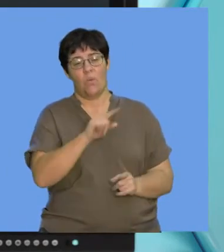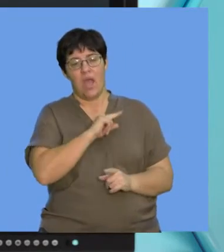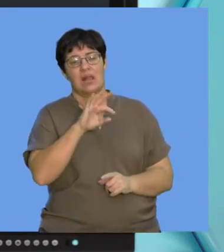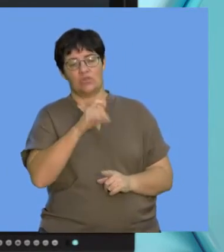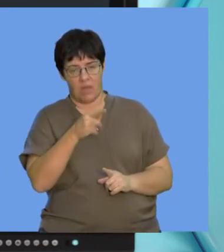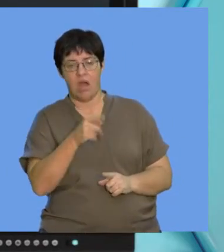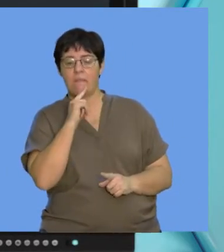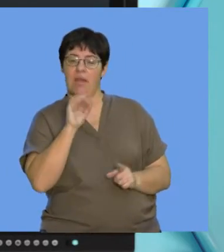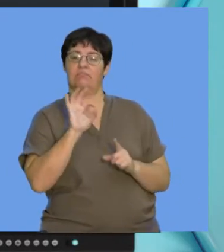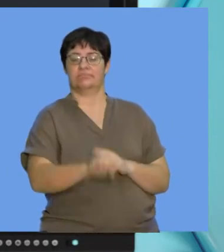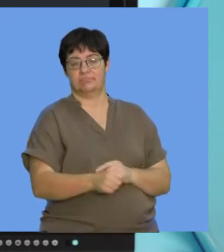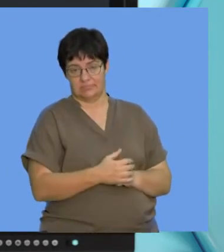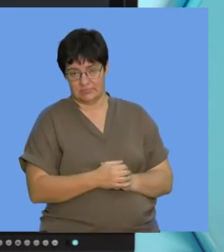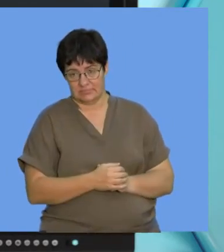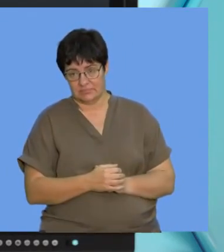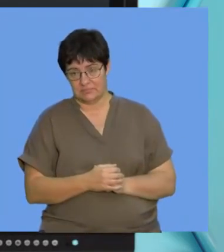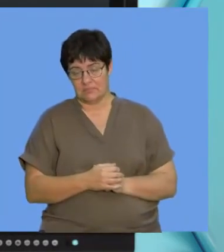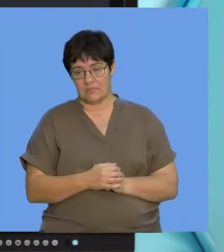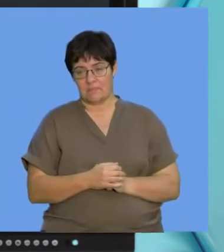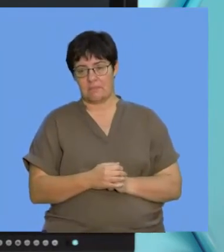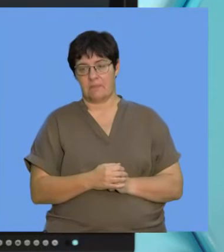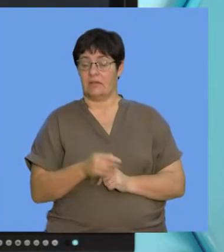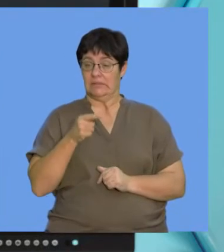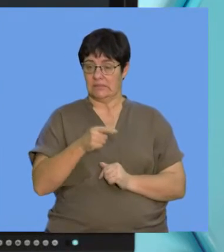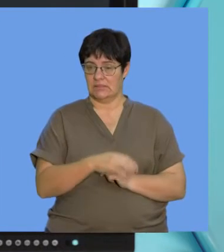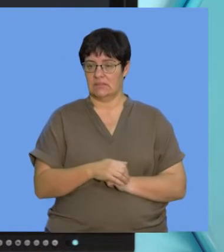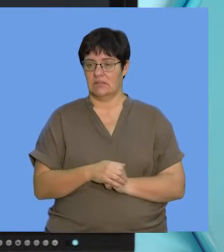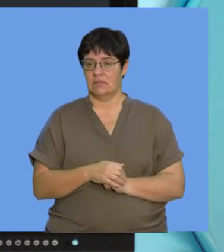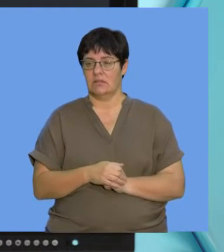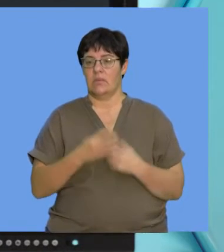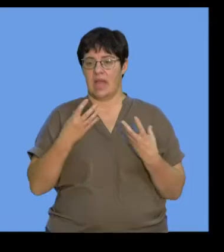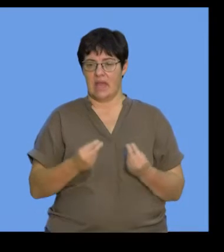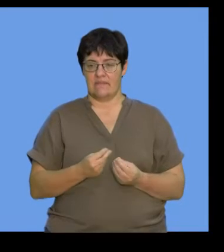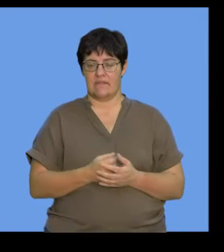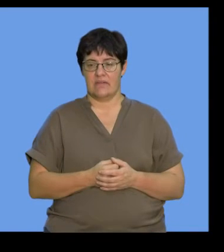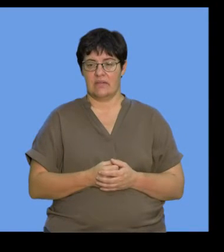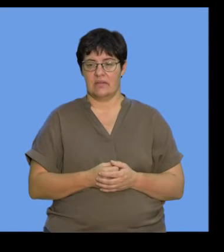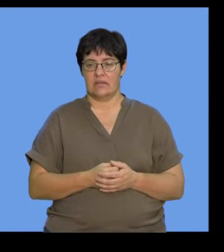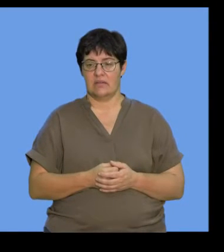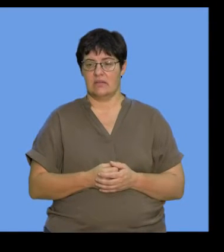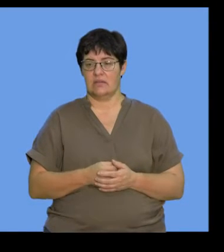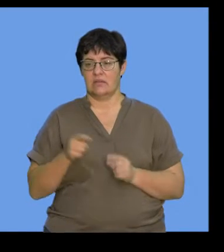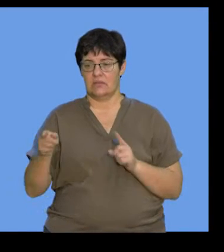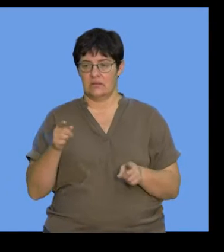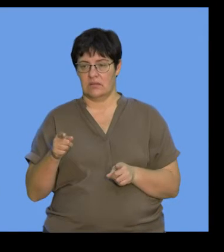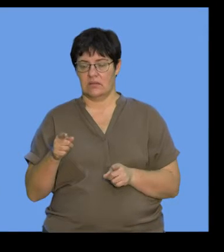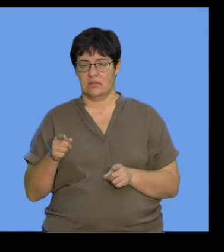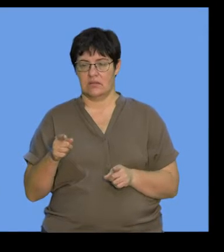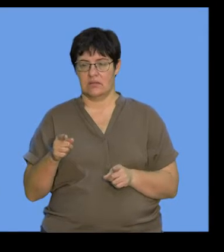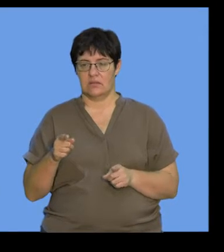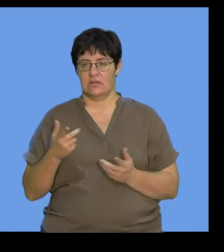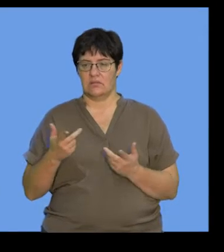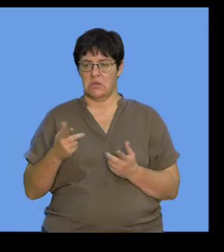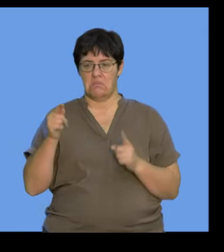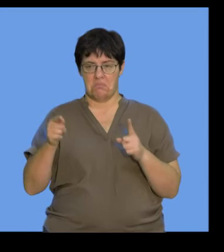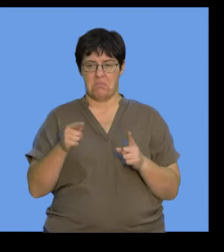really what makes algebra to be what it is. Now, with this one, I have minus x squared